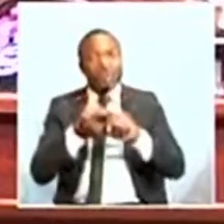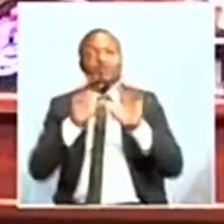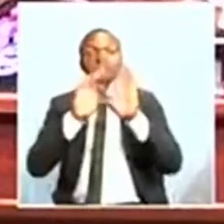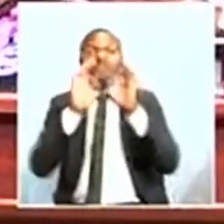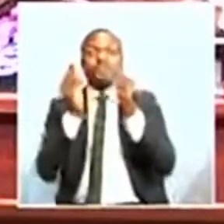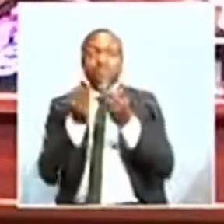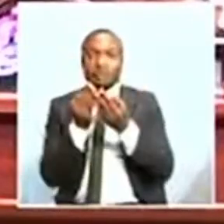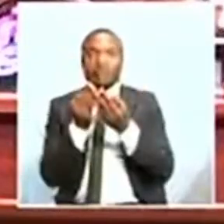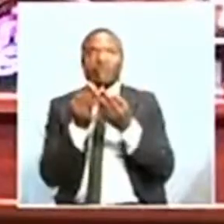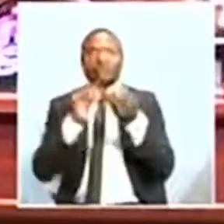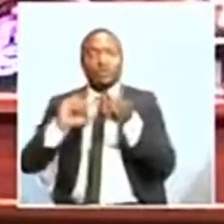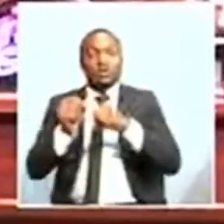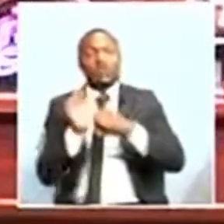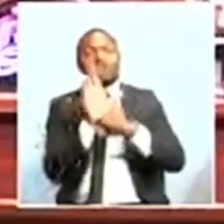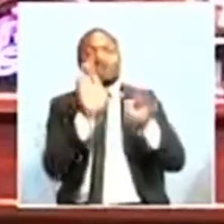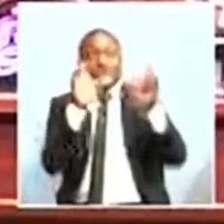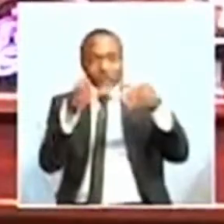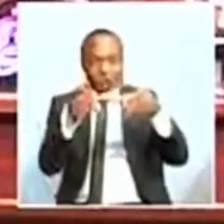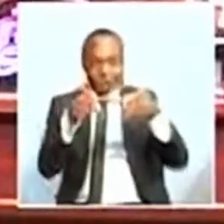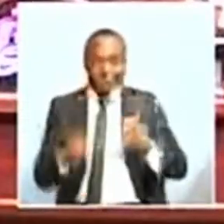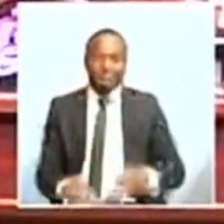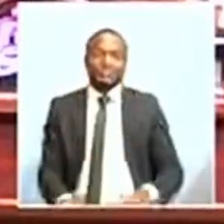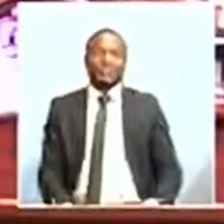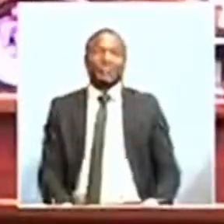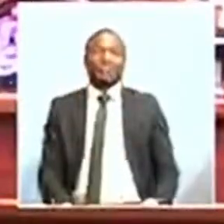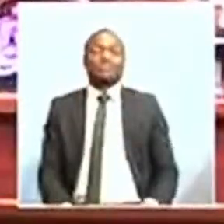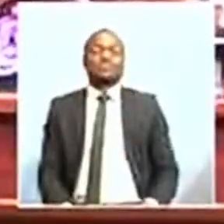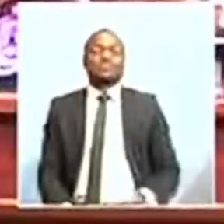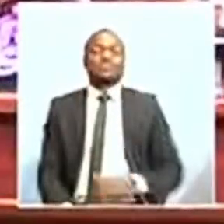help protect your community.